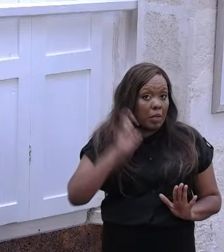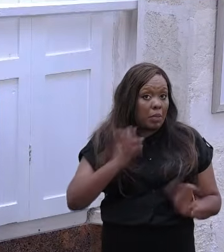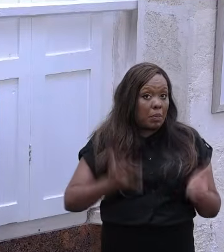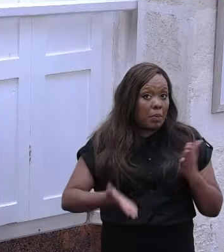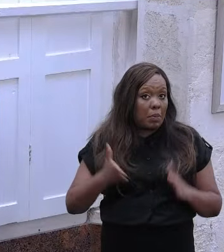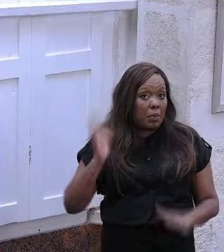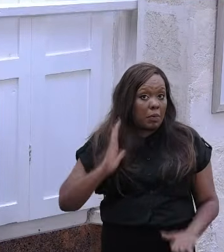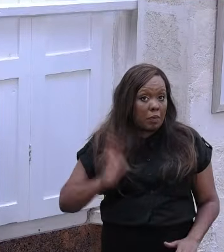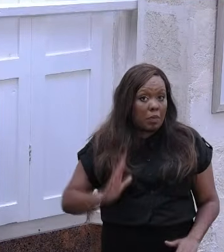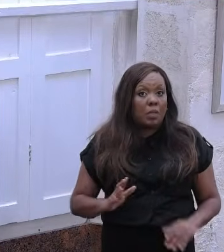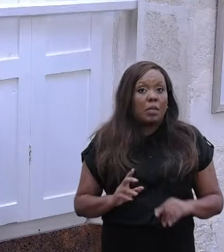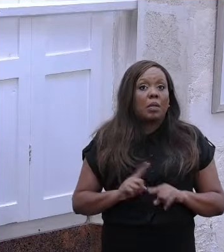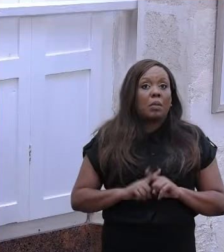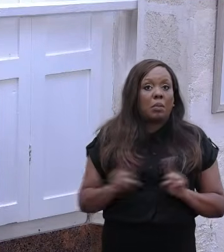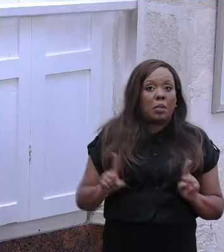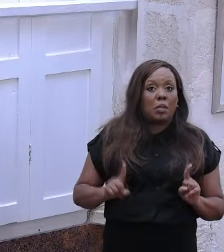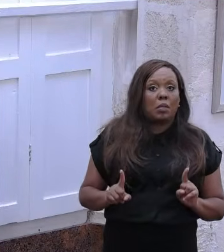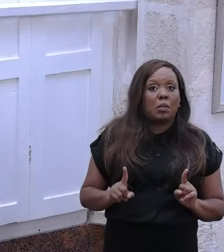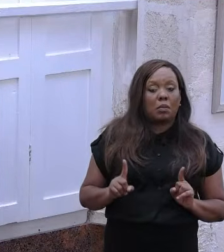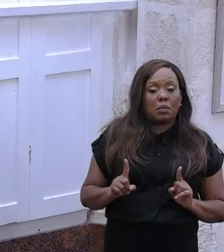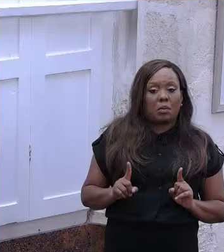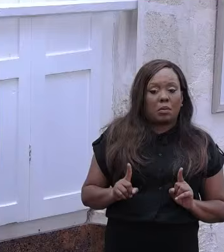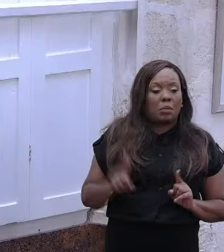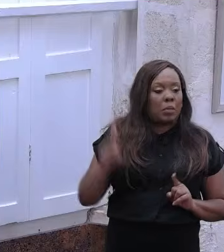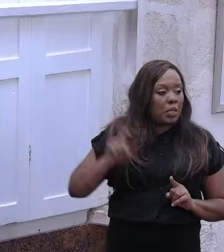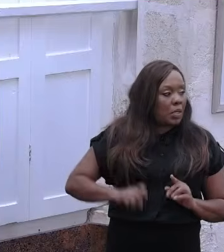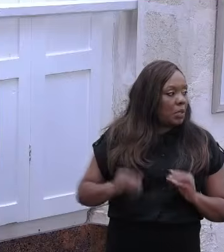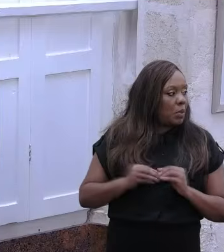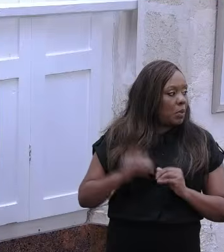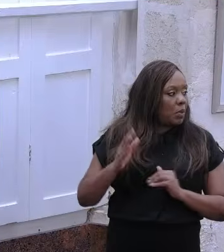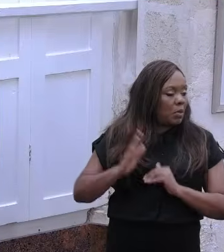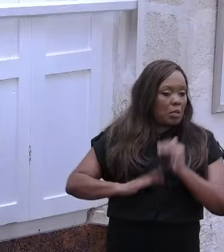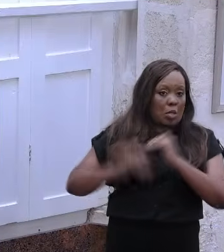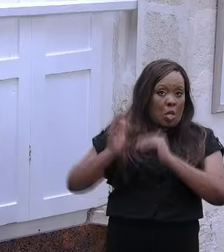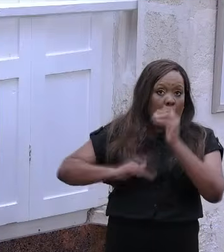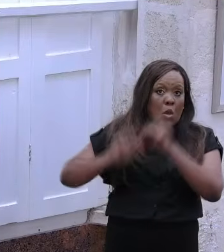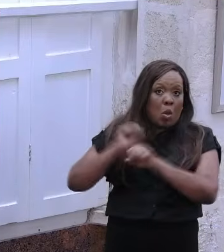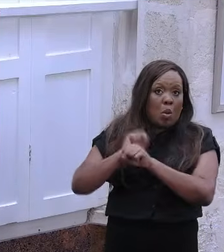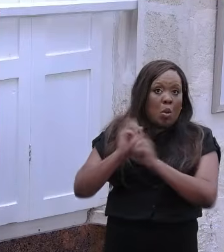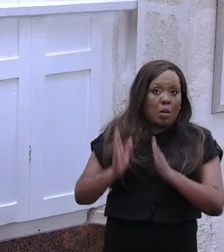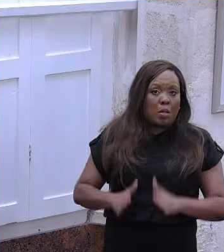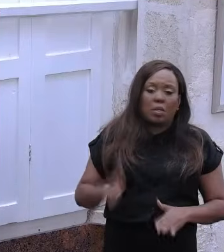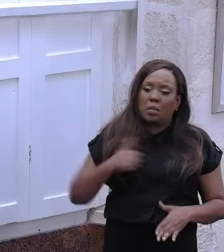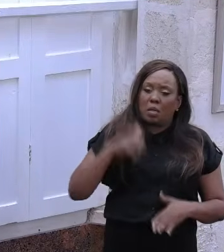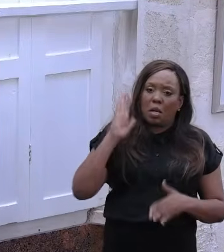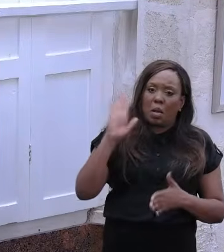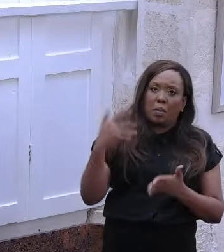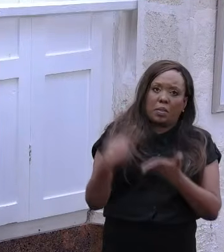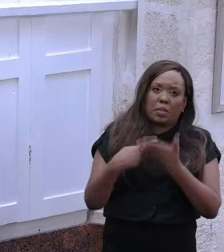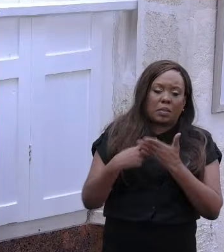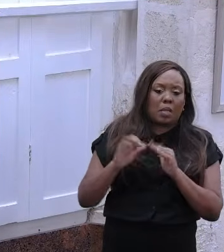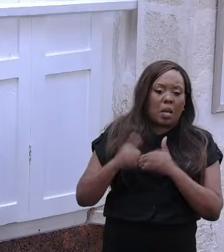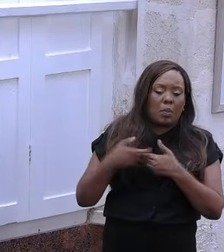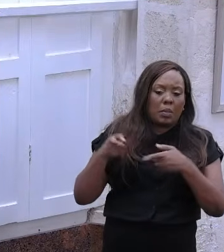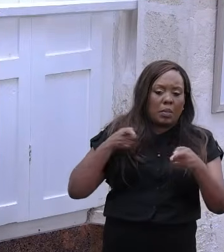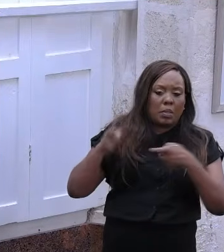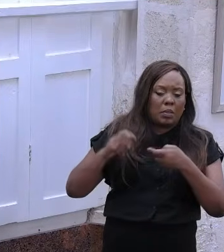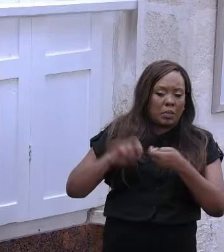in construction there is a definite shortage, and I'll explain how we arrived at that problem as a